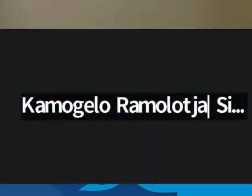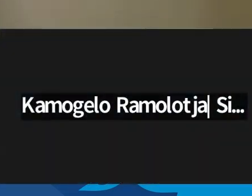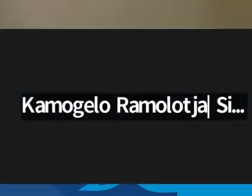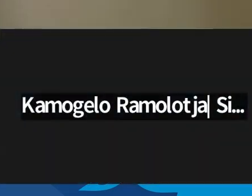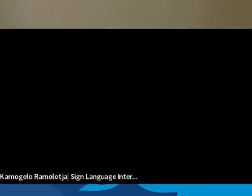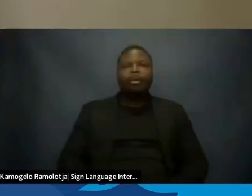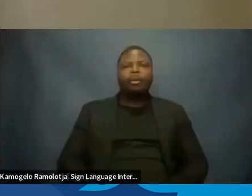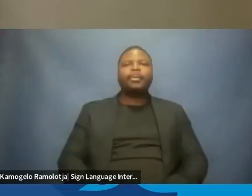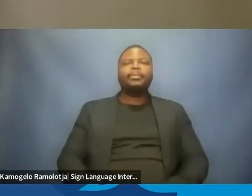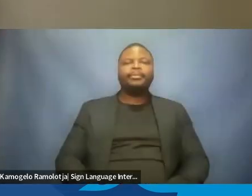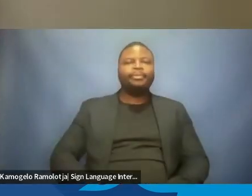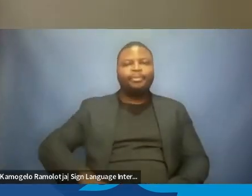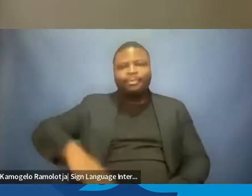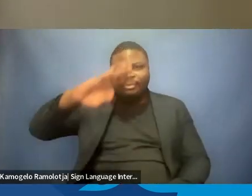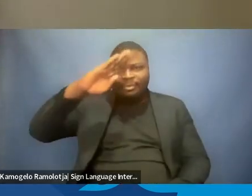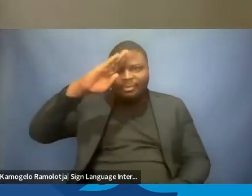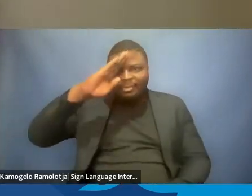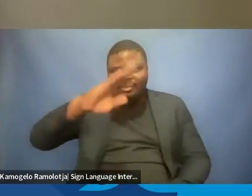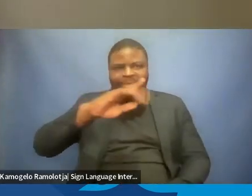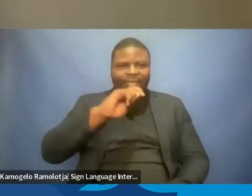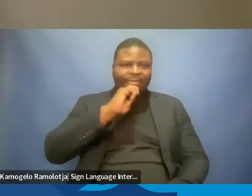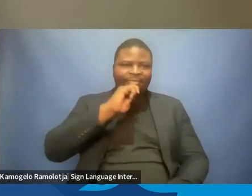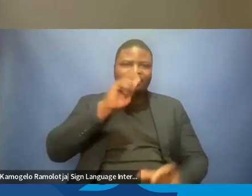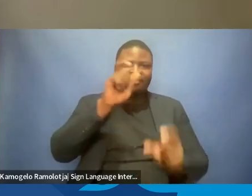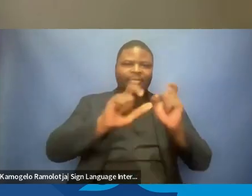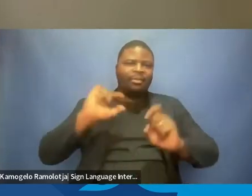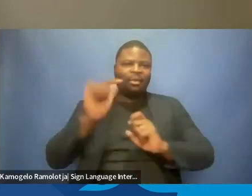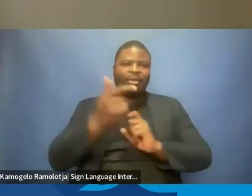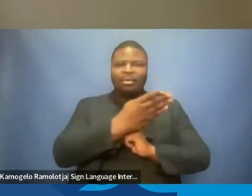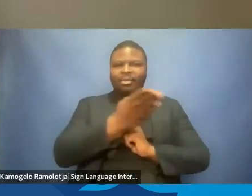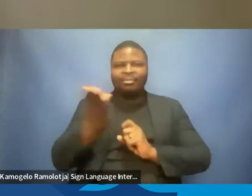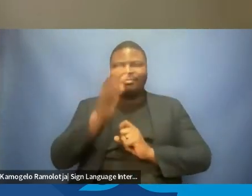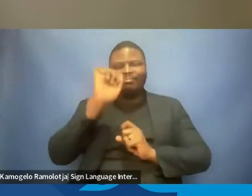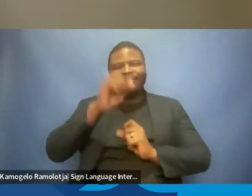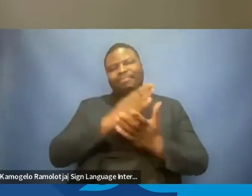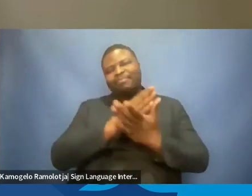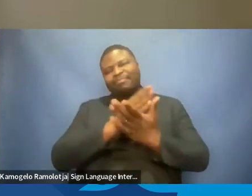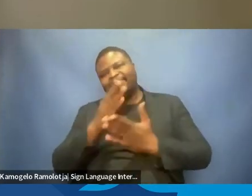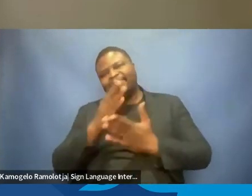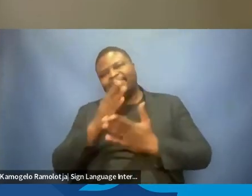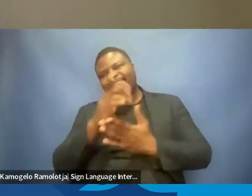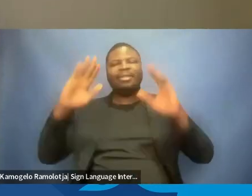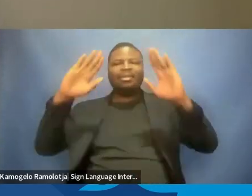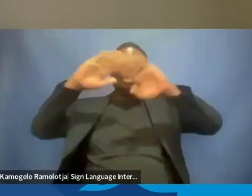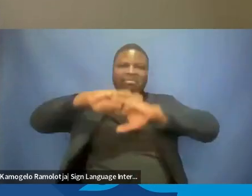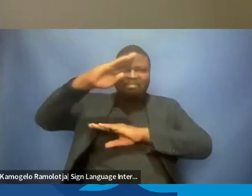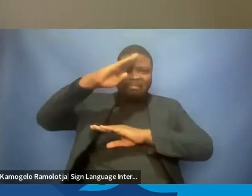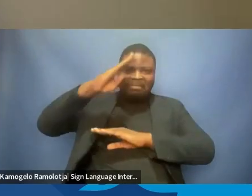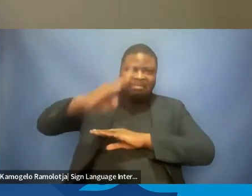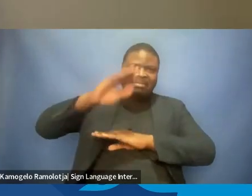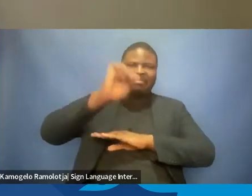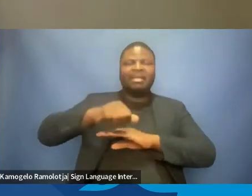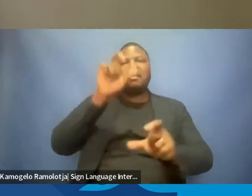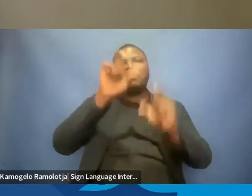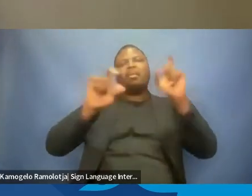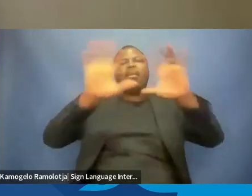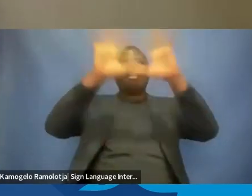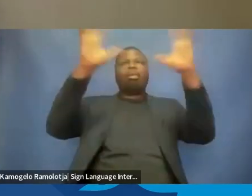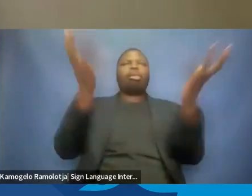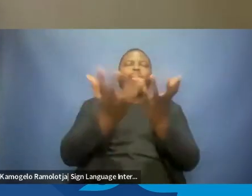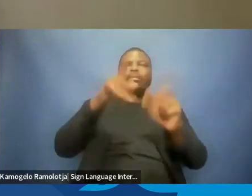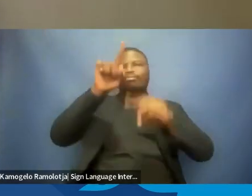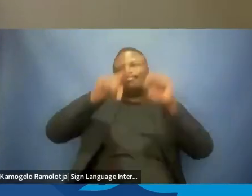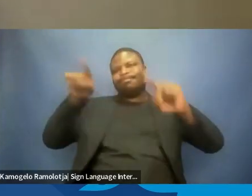Good morning, good afternoon, good evening, everyone. Thank you for joining us from different parts of the world. My name